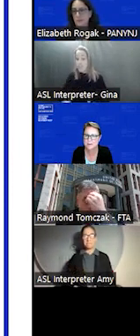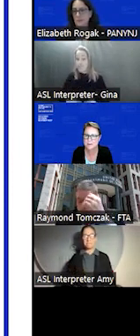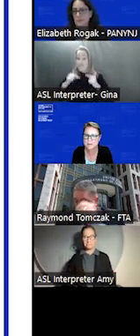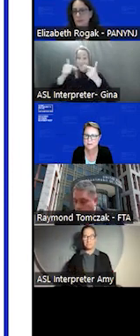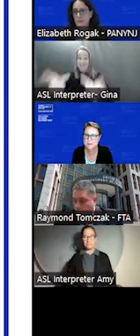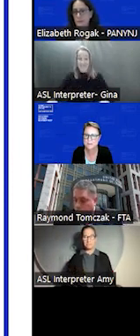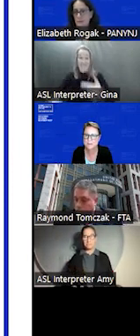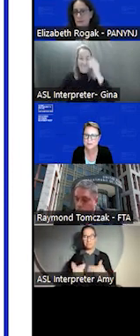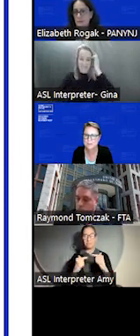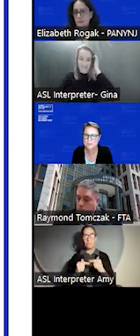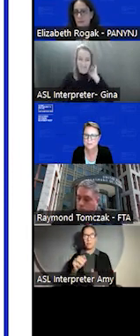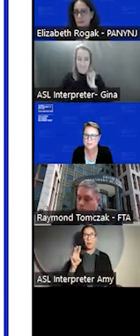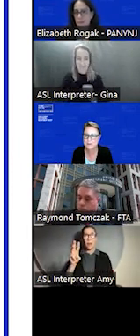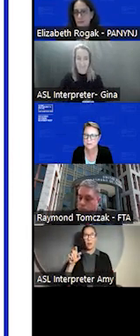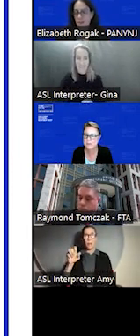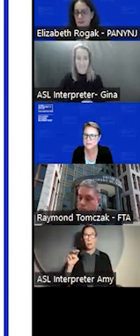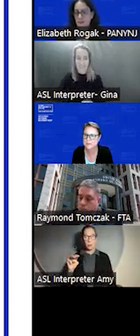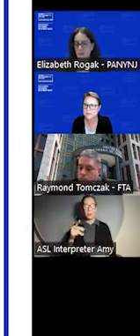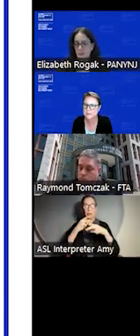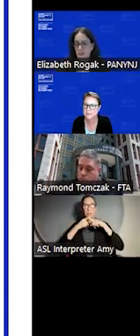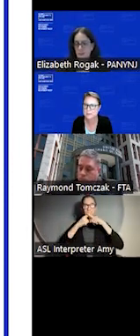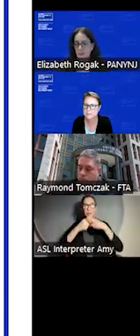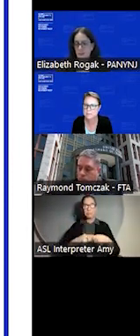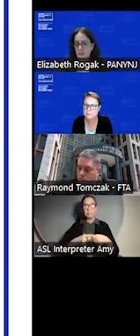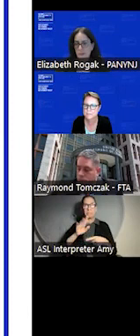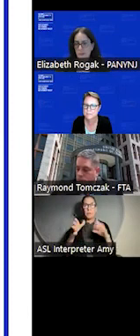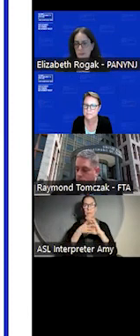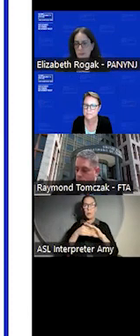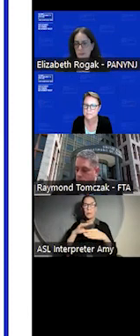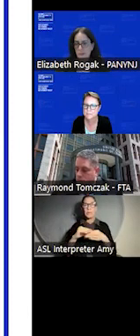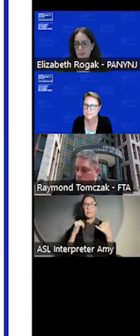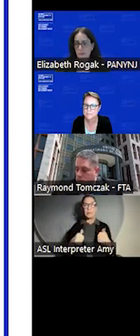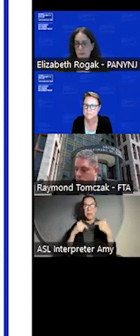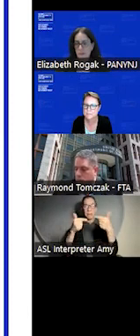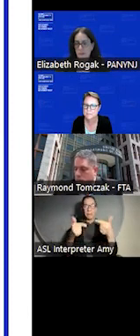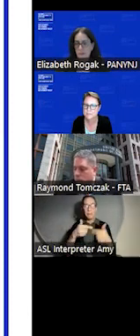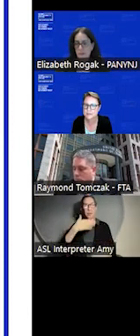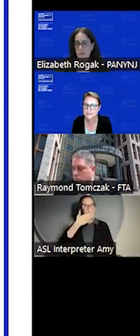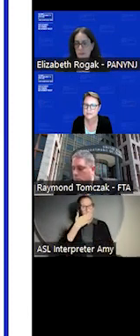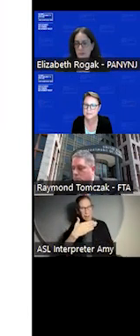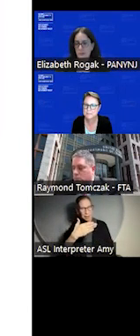are able to, we will unmute you and we'd like to hear your statement. Thank you.